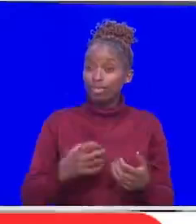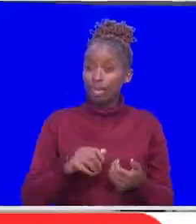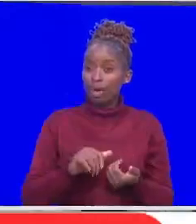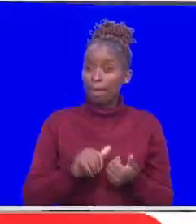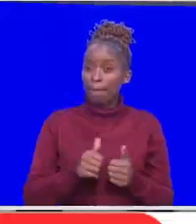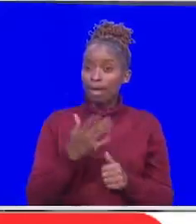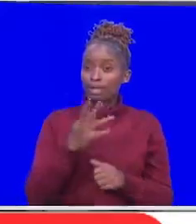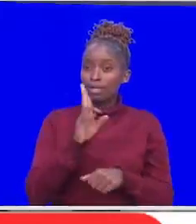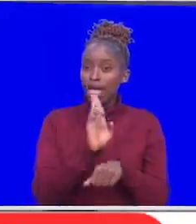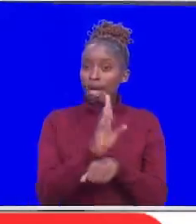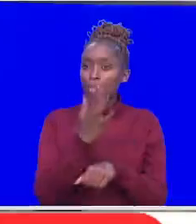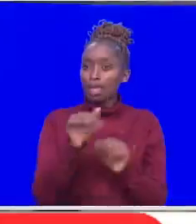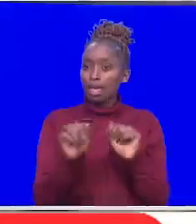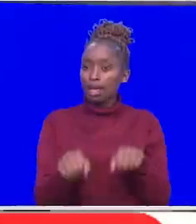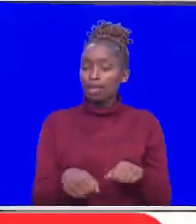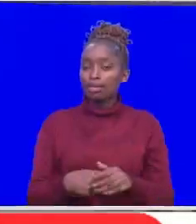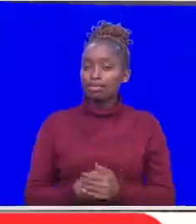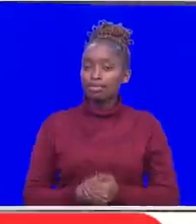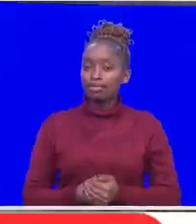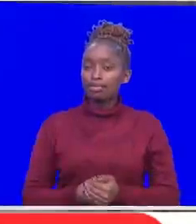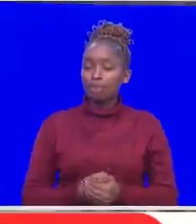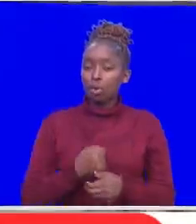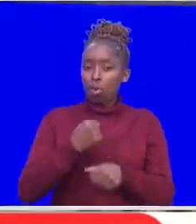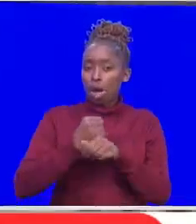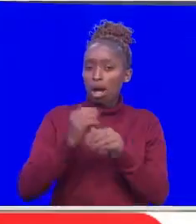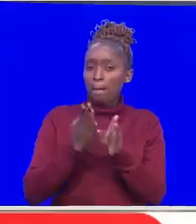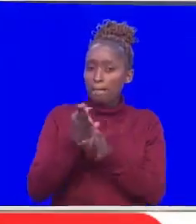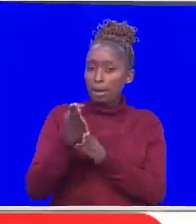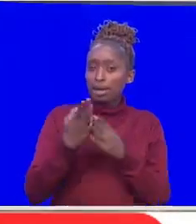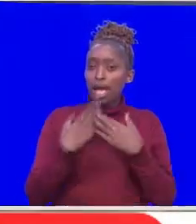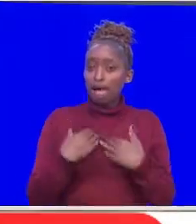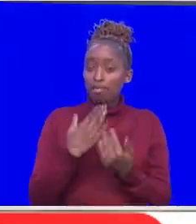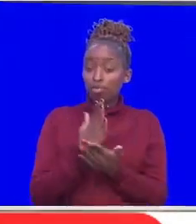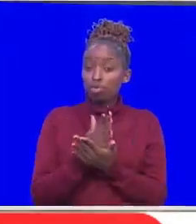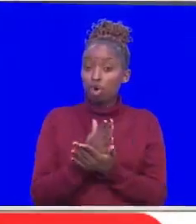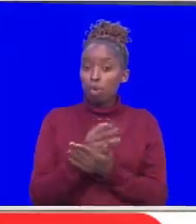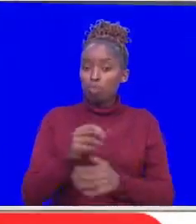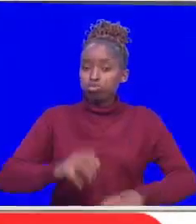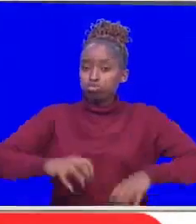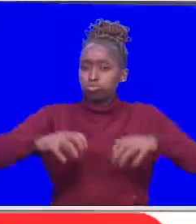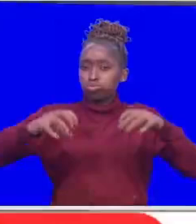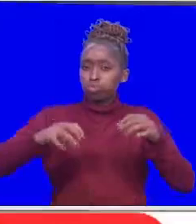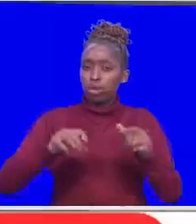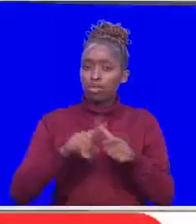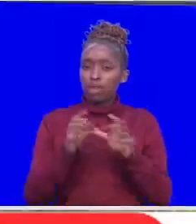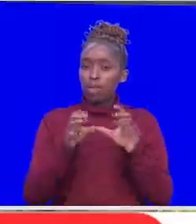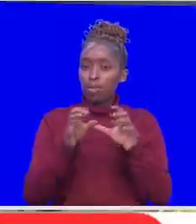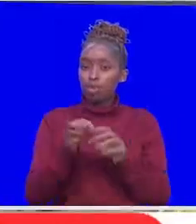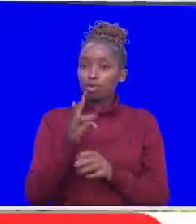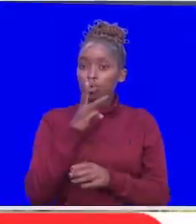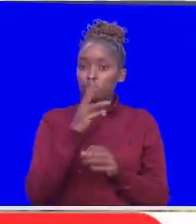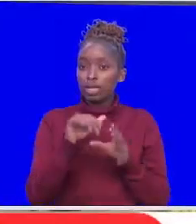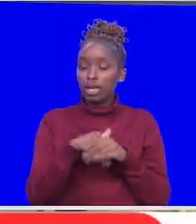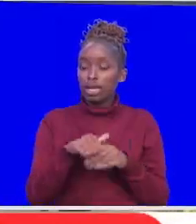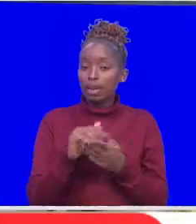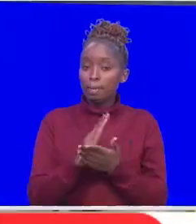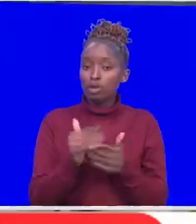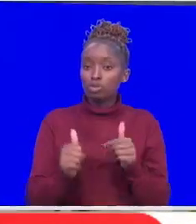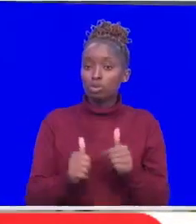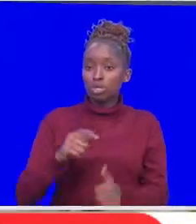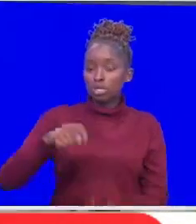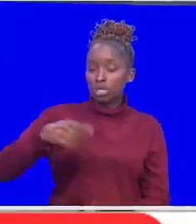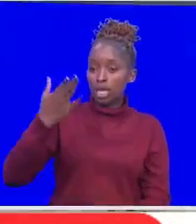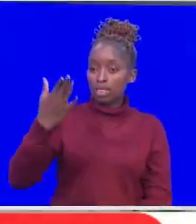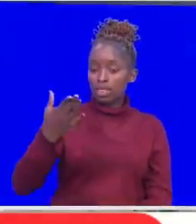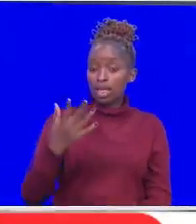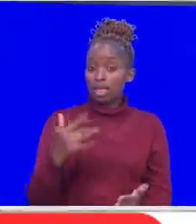juu. The primary function is to block flooding water and assist in pushing it back to its intended path. It is a project that has also